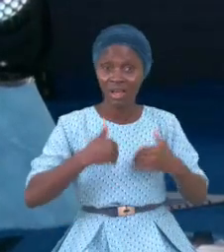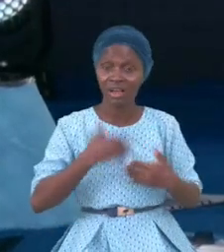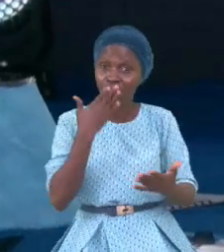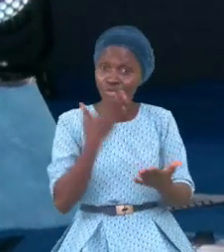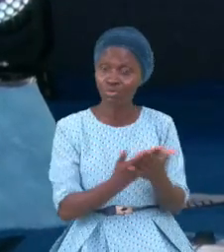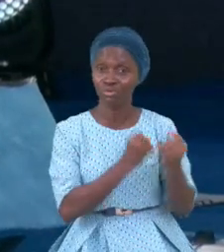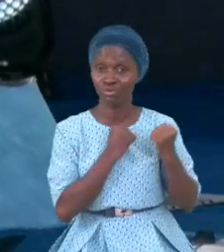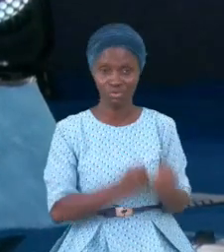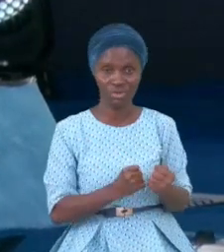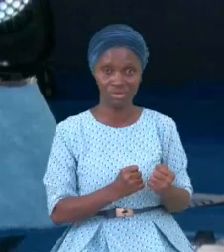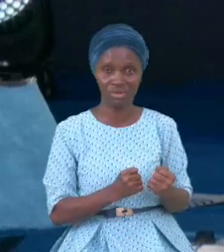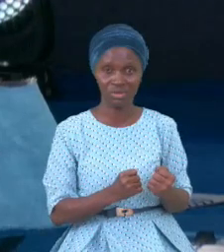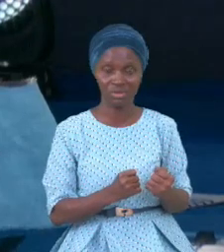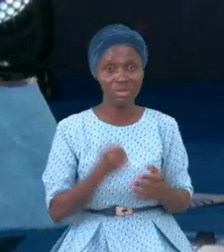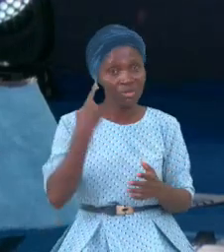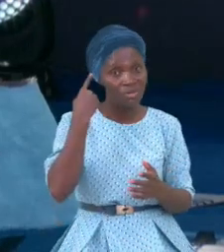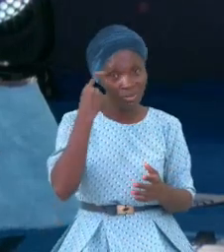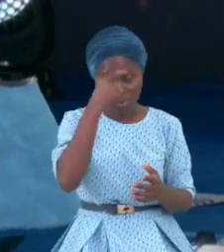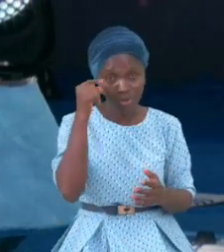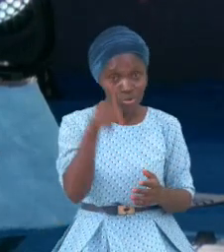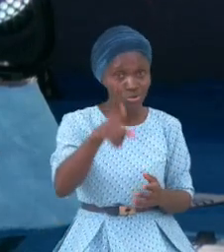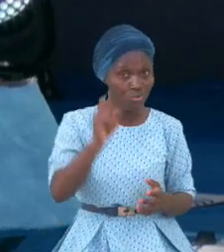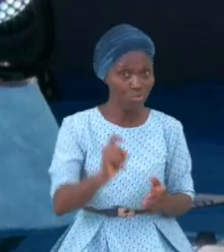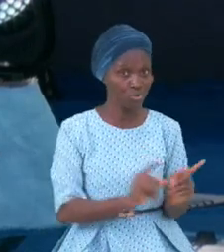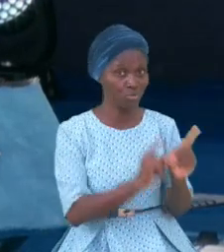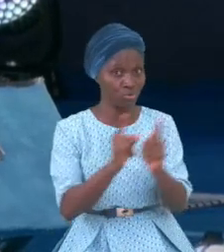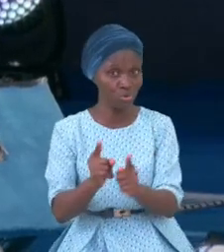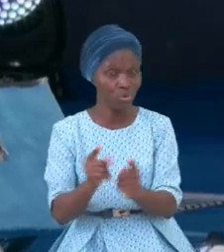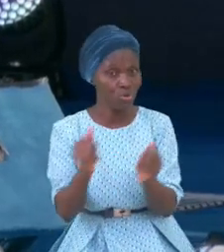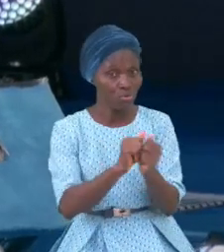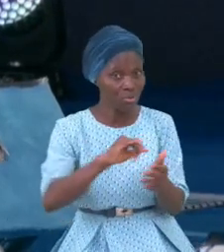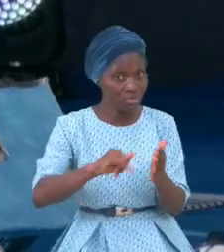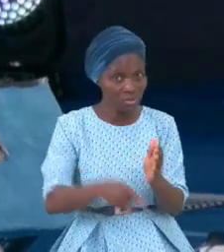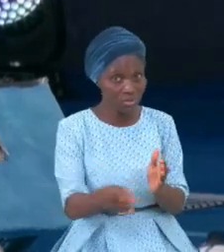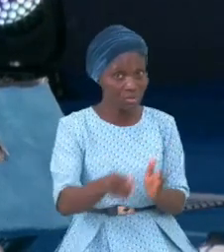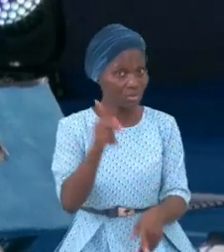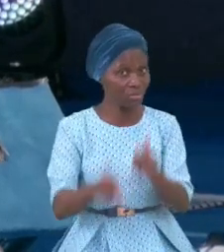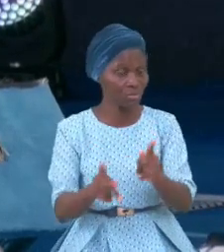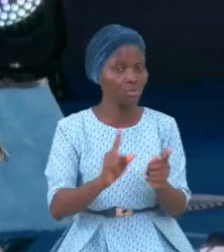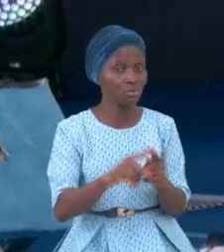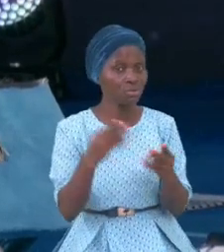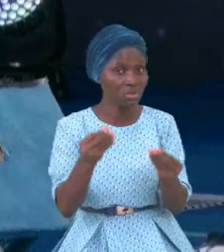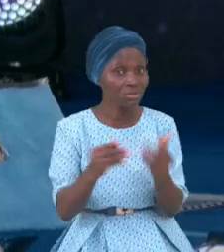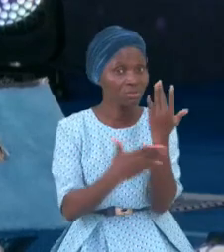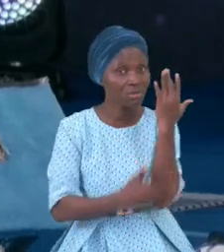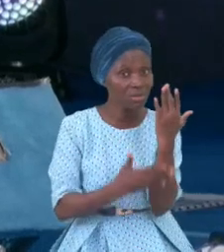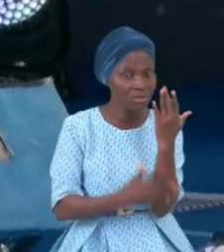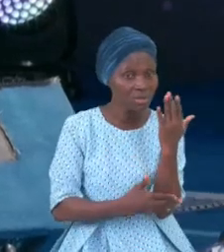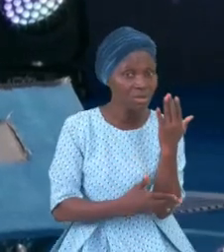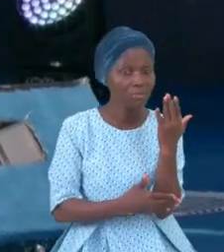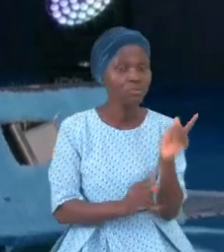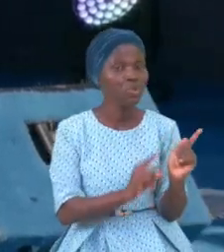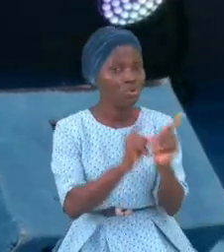for thou must go with these people unto the land. Go with